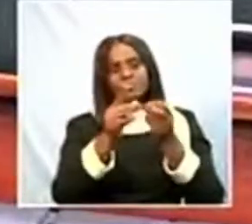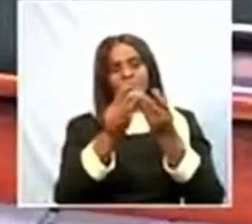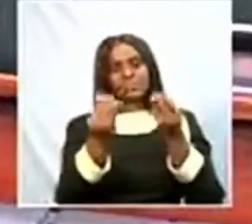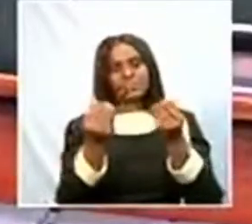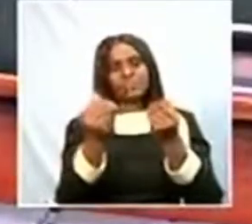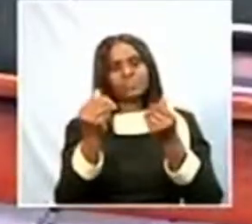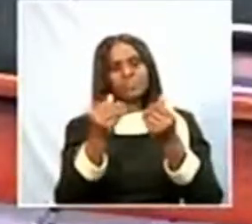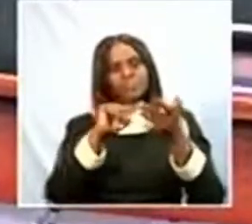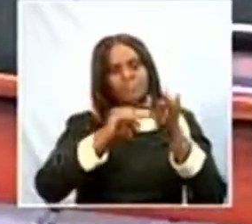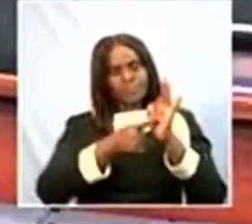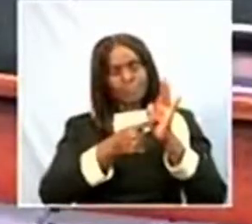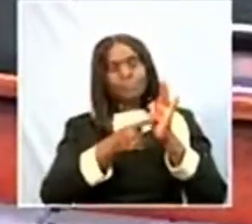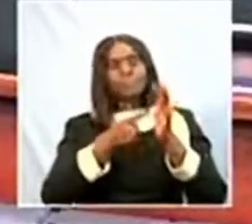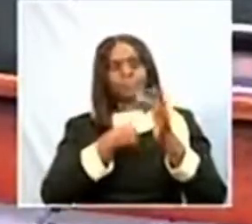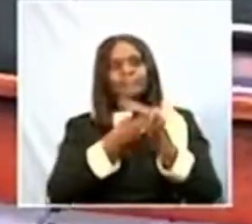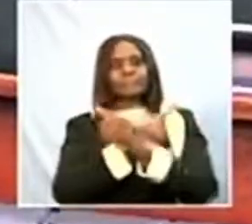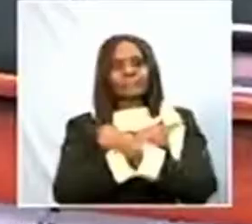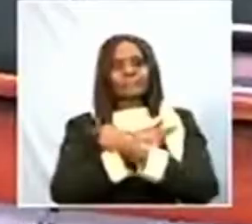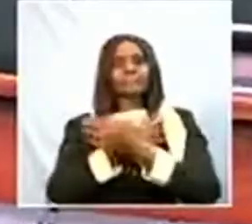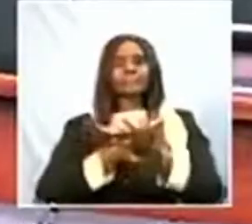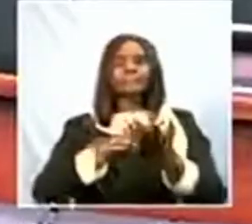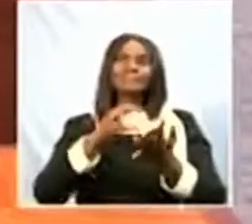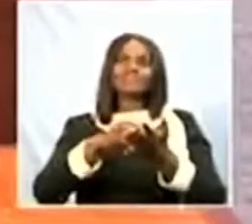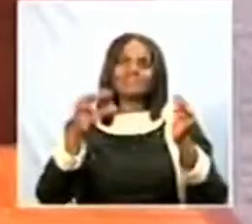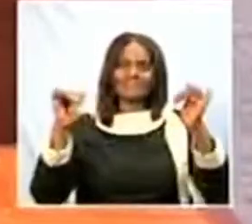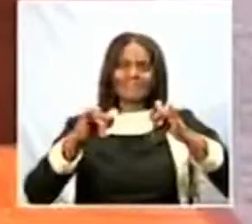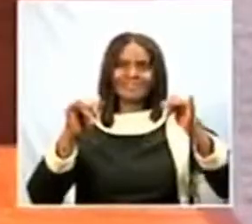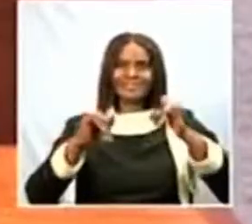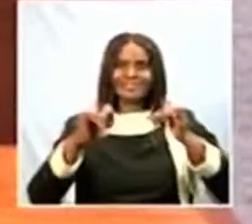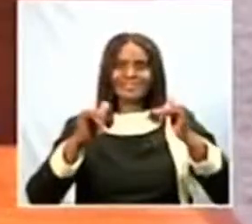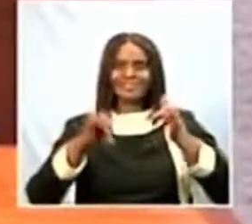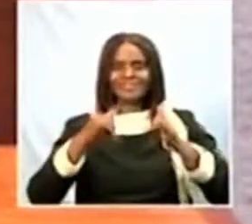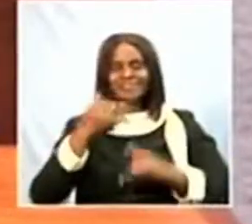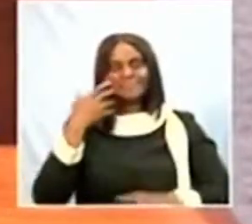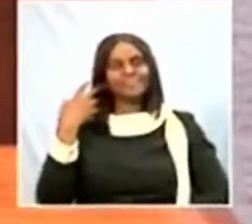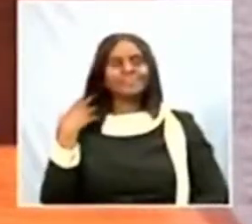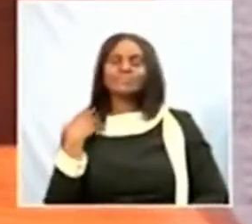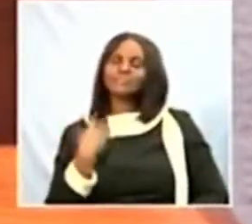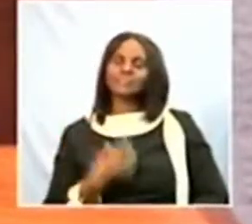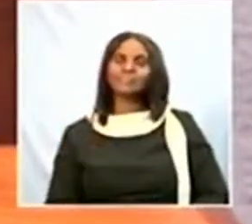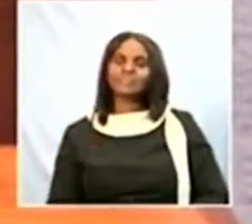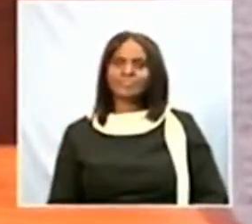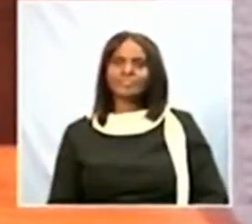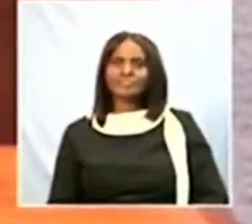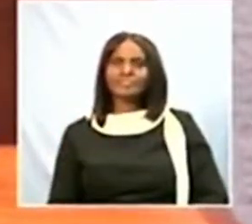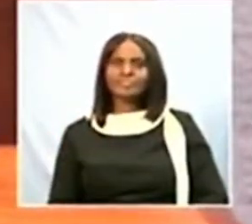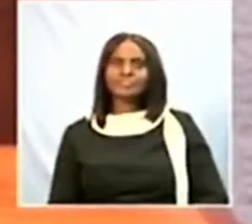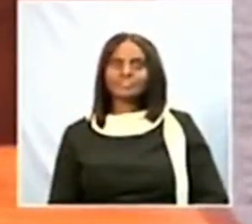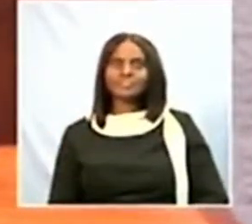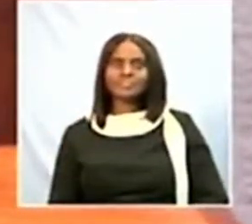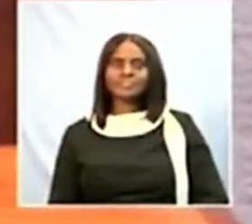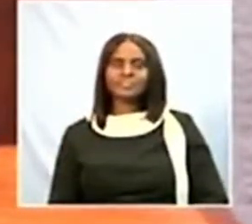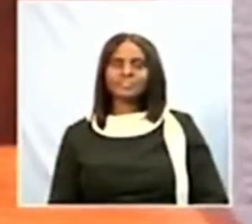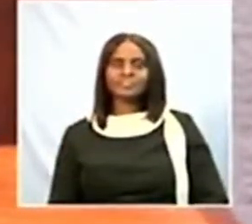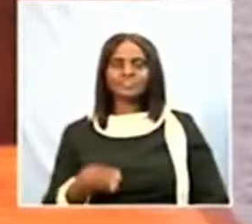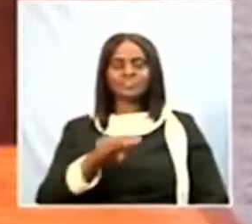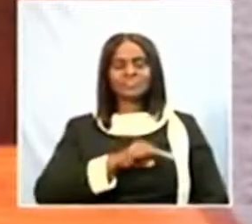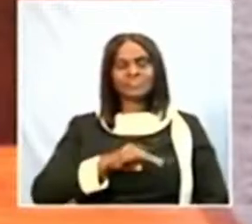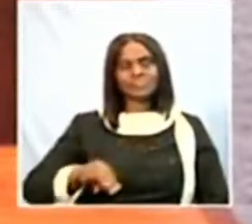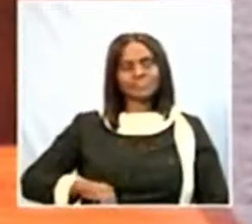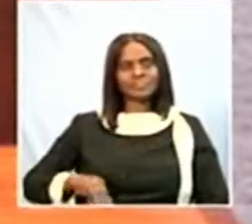few points of mine, I rest my case. Honorable